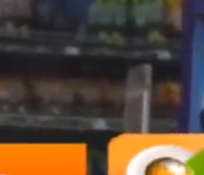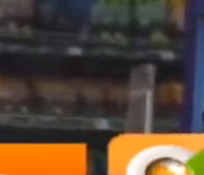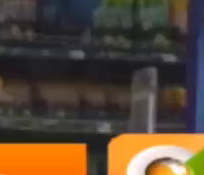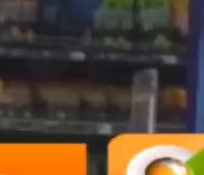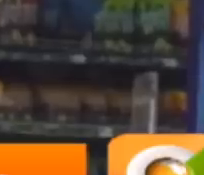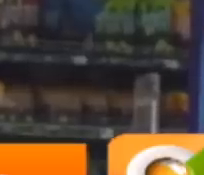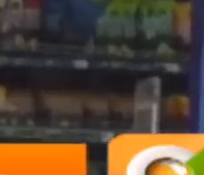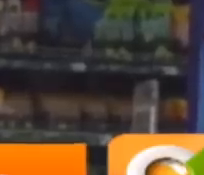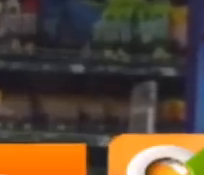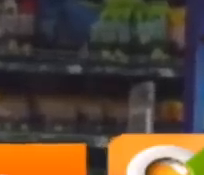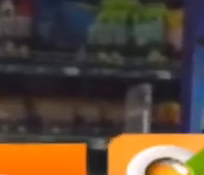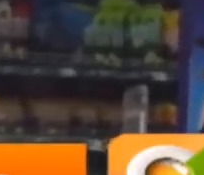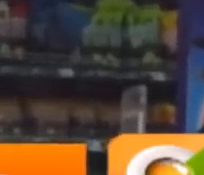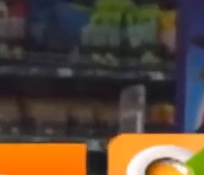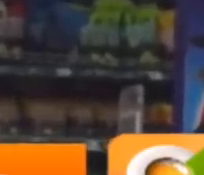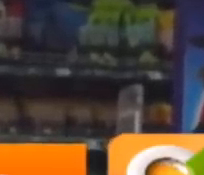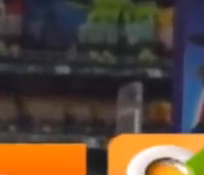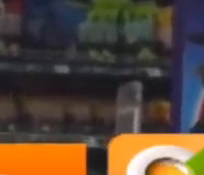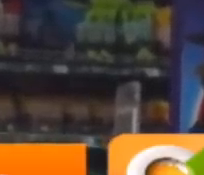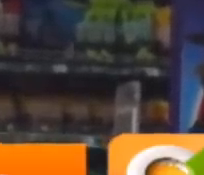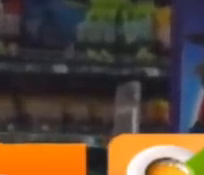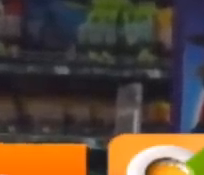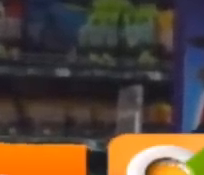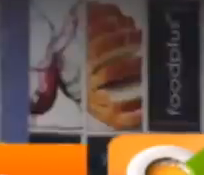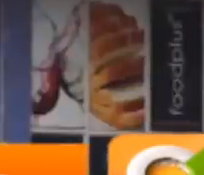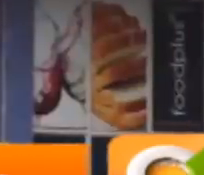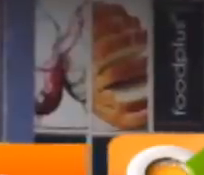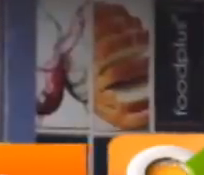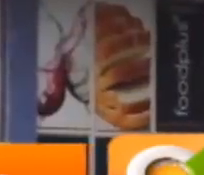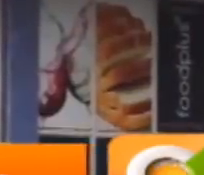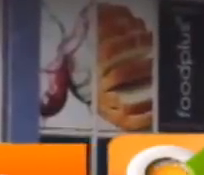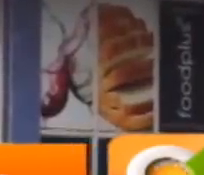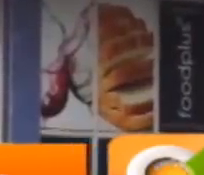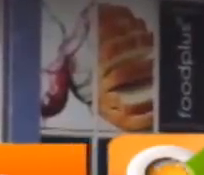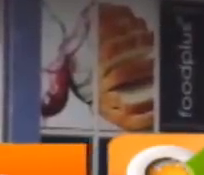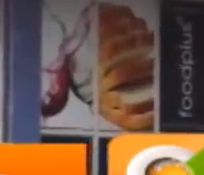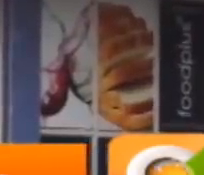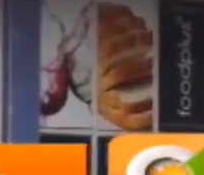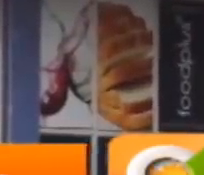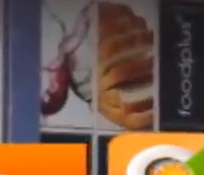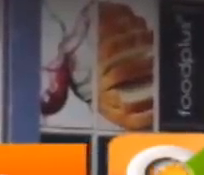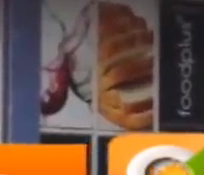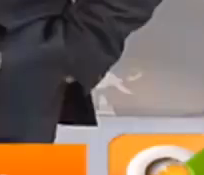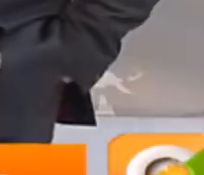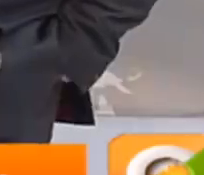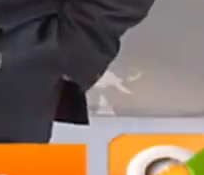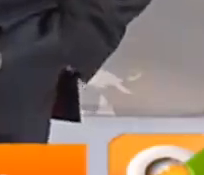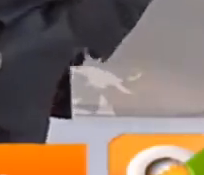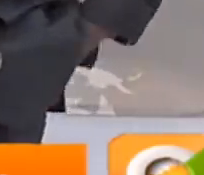broader underlying problem. Yeah, indeed. Okay, I'm sure this story is not going to go away anytime soon,